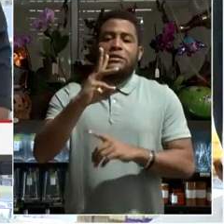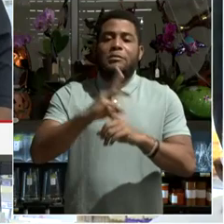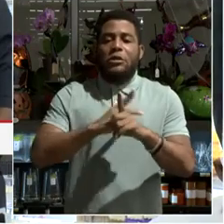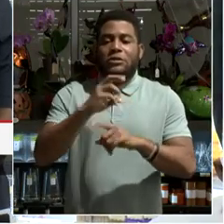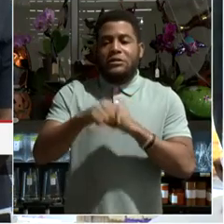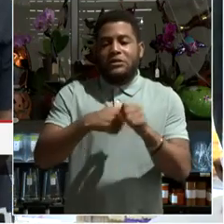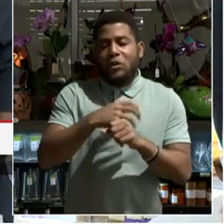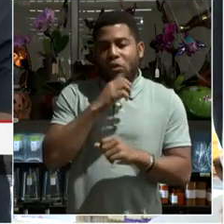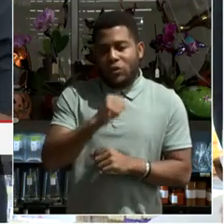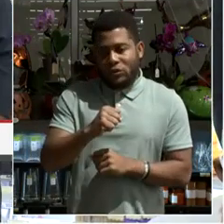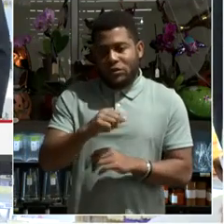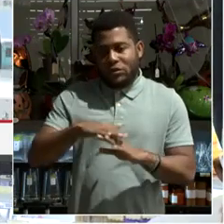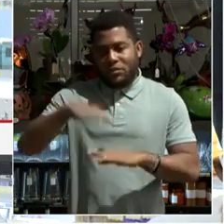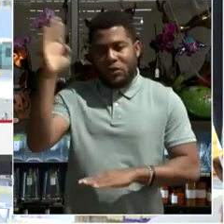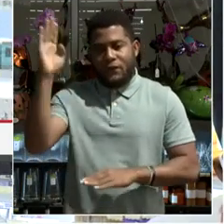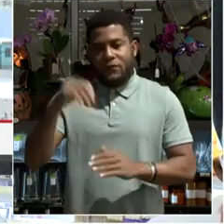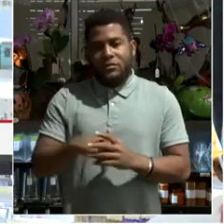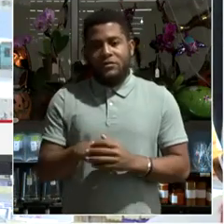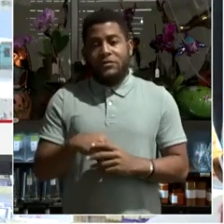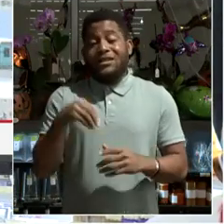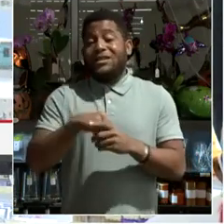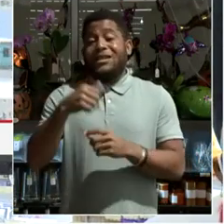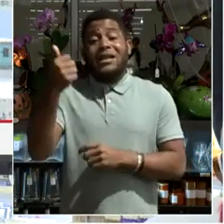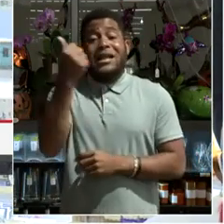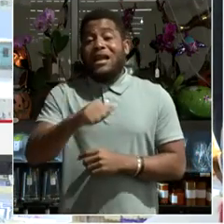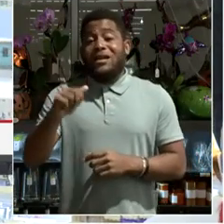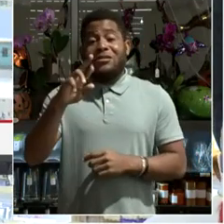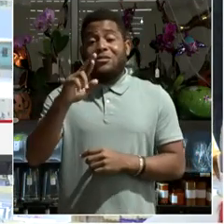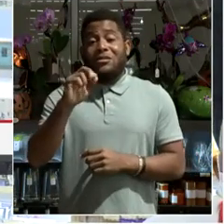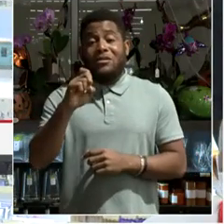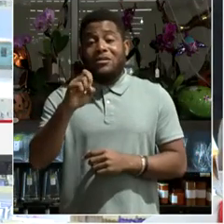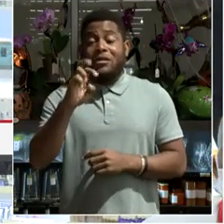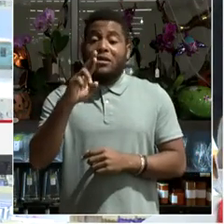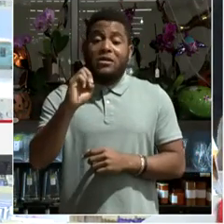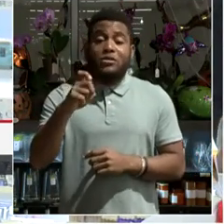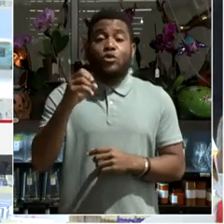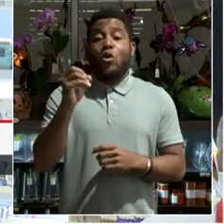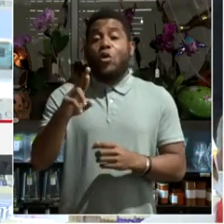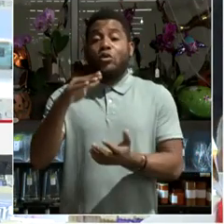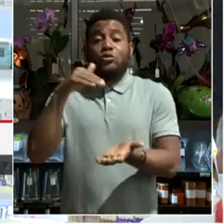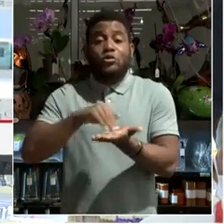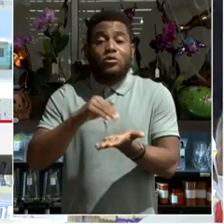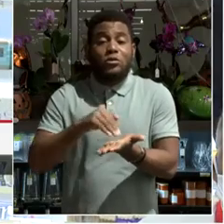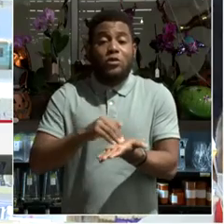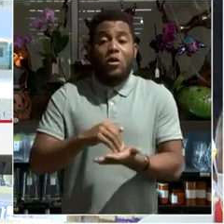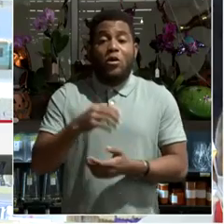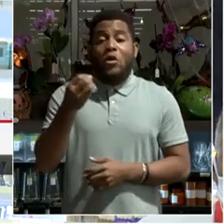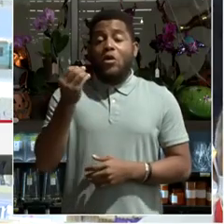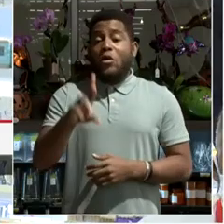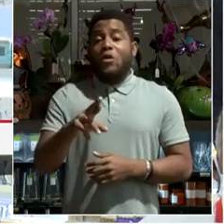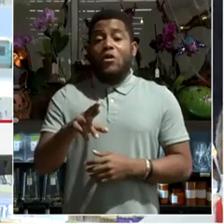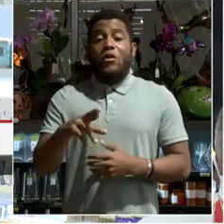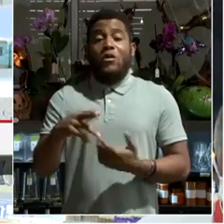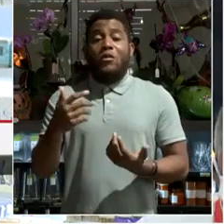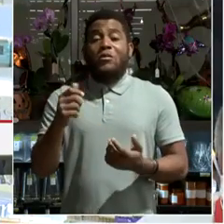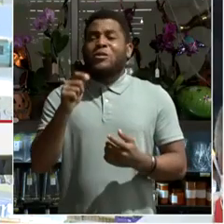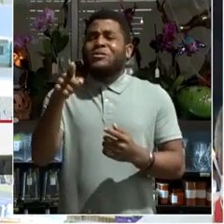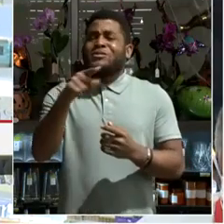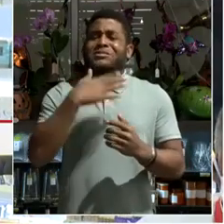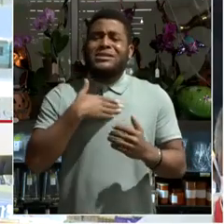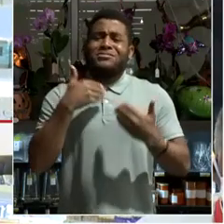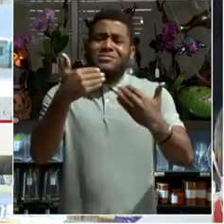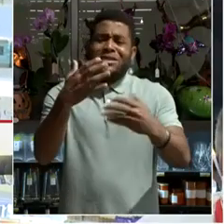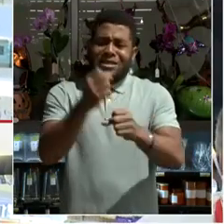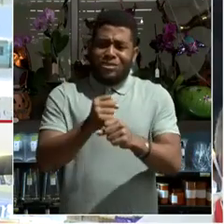you go in for your annual well visit with your healthcare provider. Don't miss the opportunity to get your flu vaccine. And as